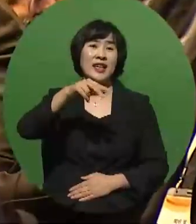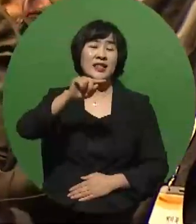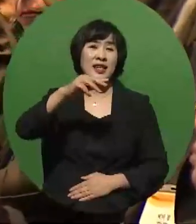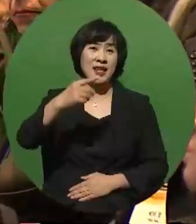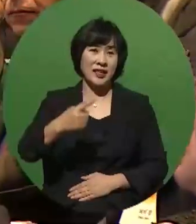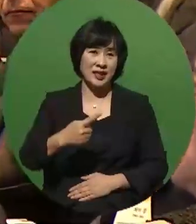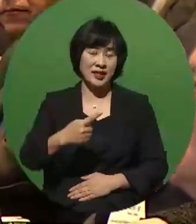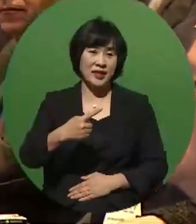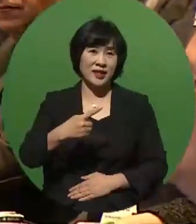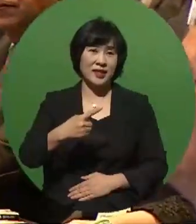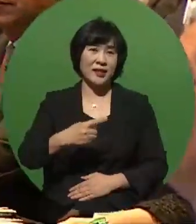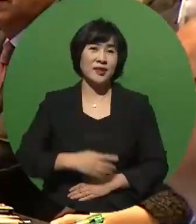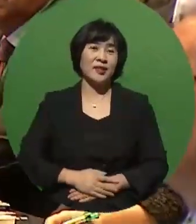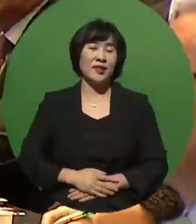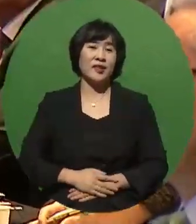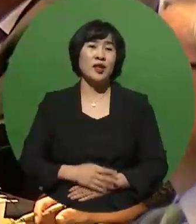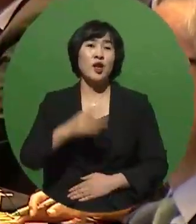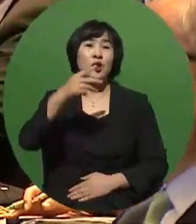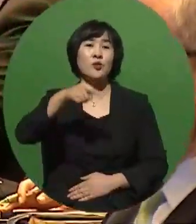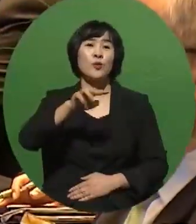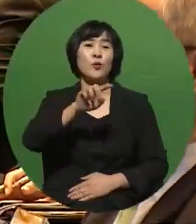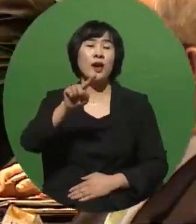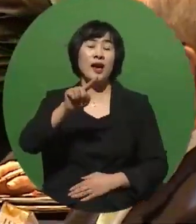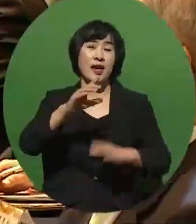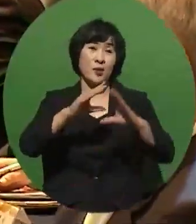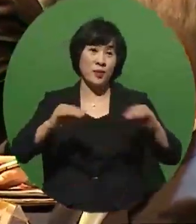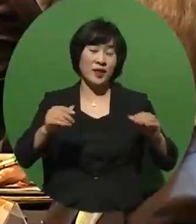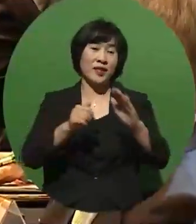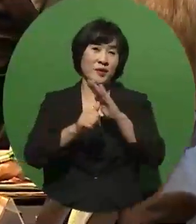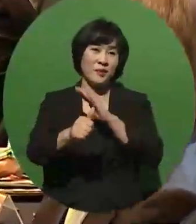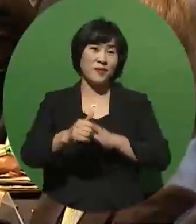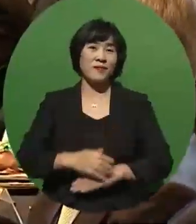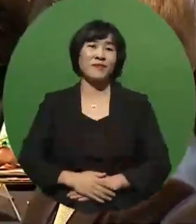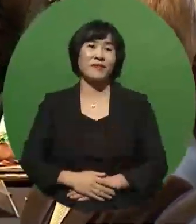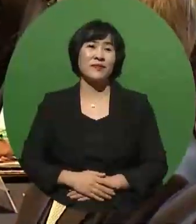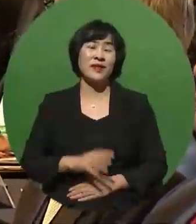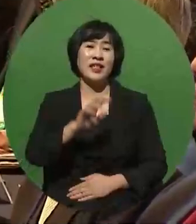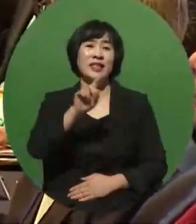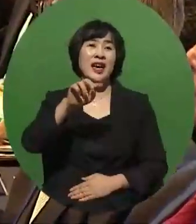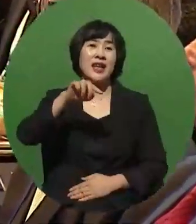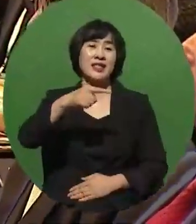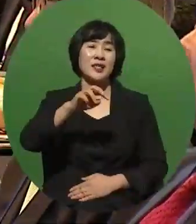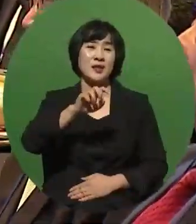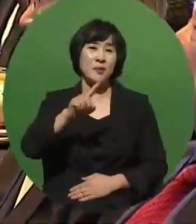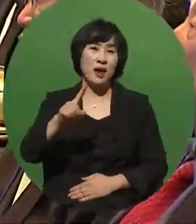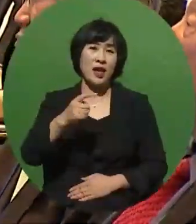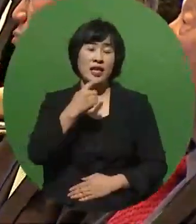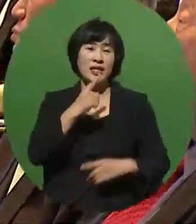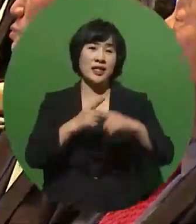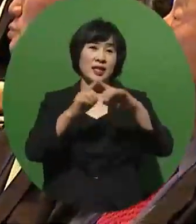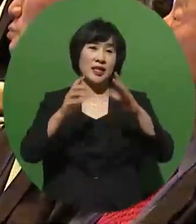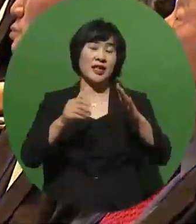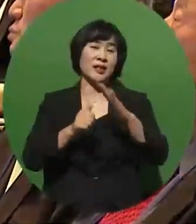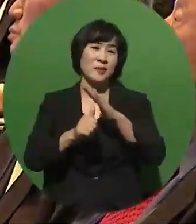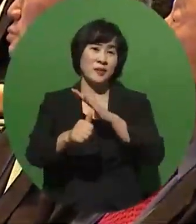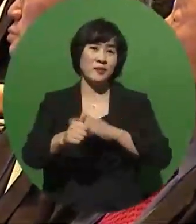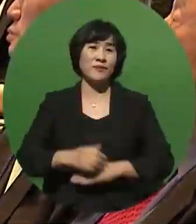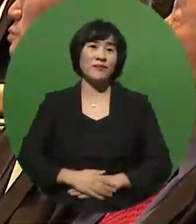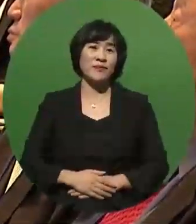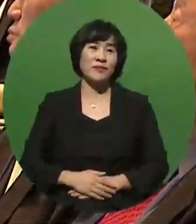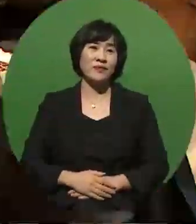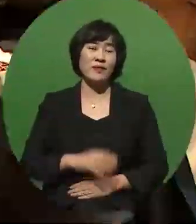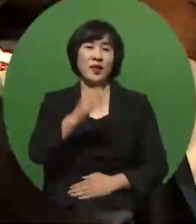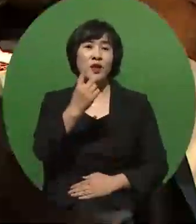Republic, and Ambassador Cesare Manule Armeanu of Romania, Ambassador Dagmar